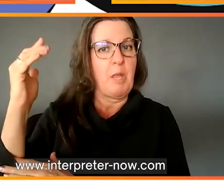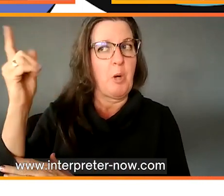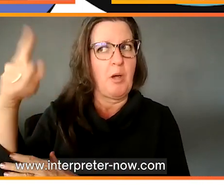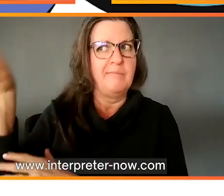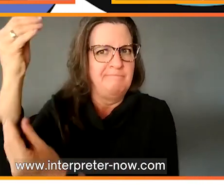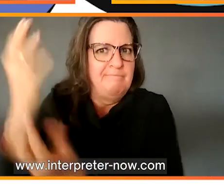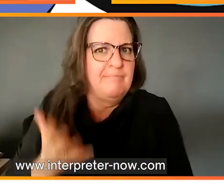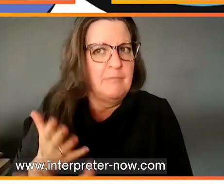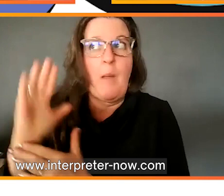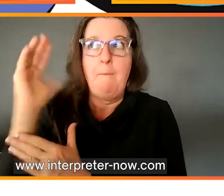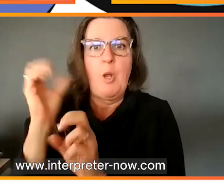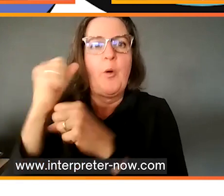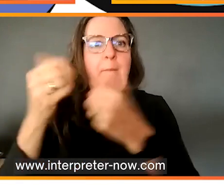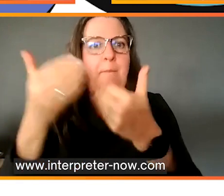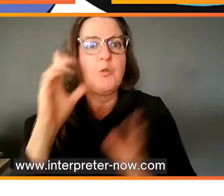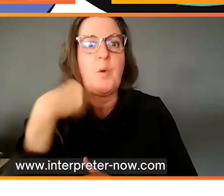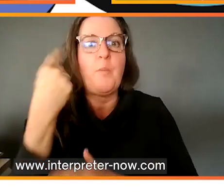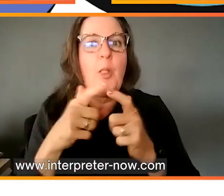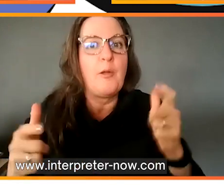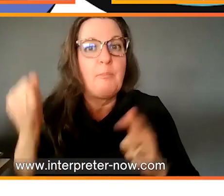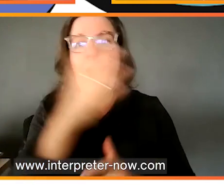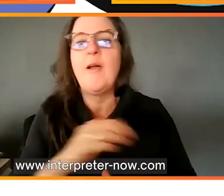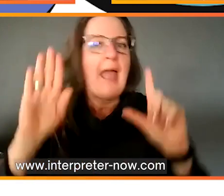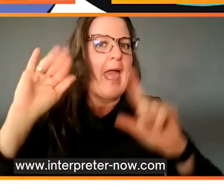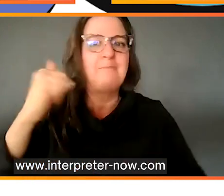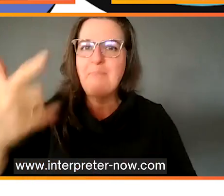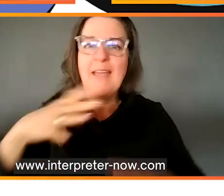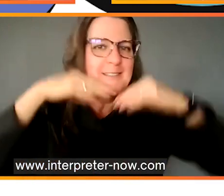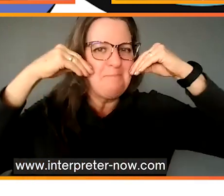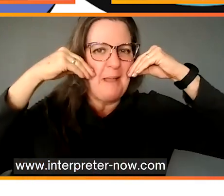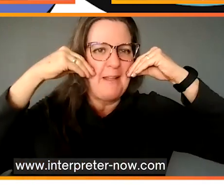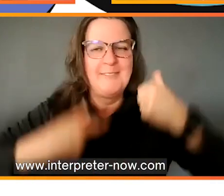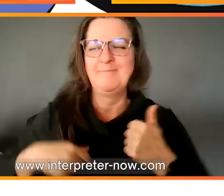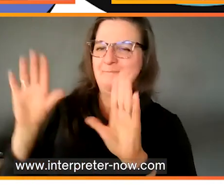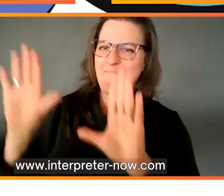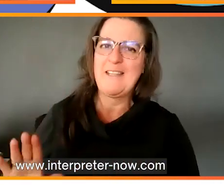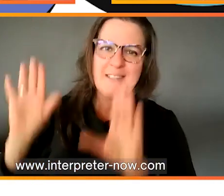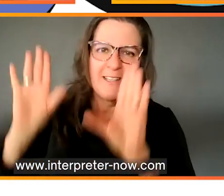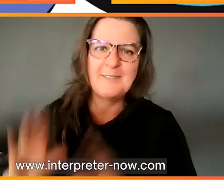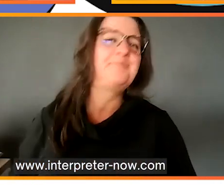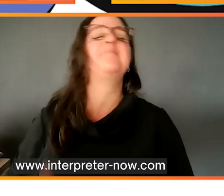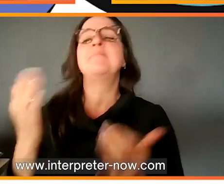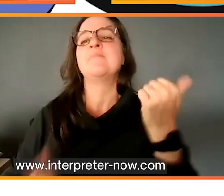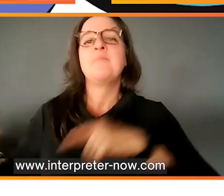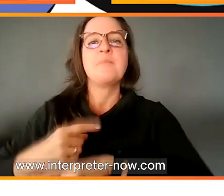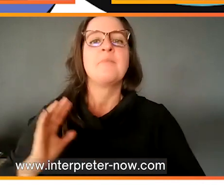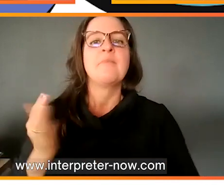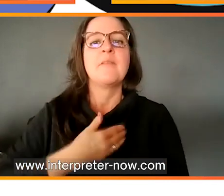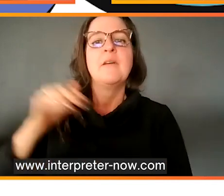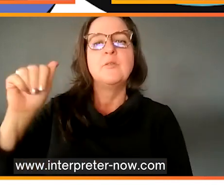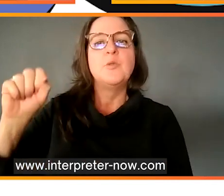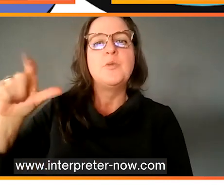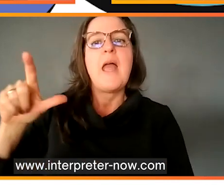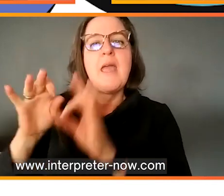and I have a big smile on my face. Excellent. And today our ASL interpreters